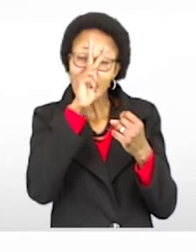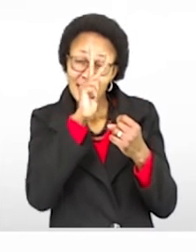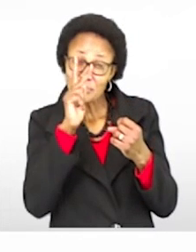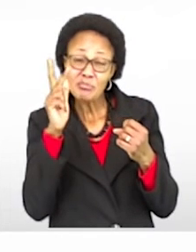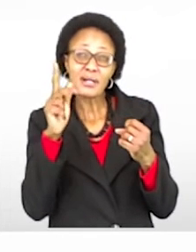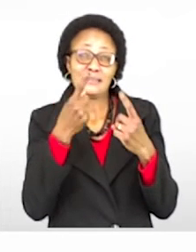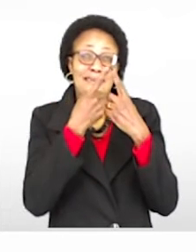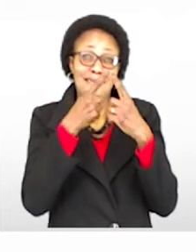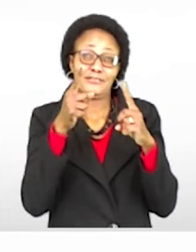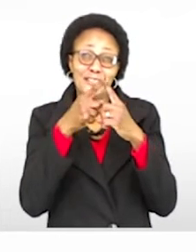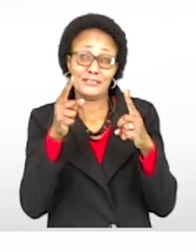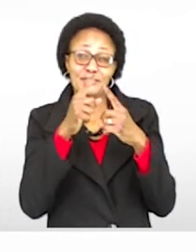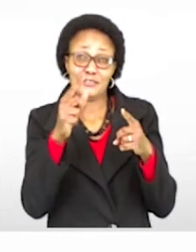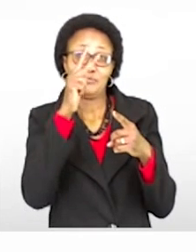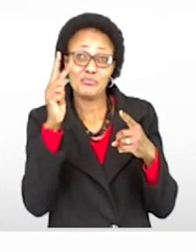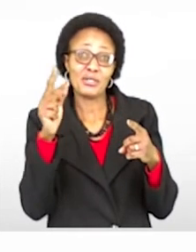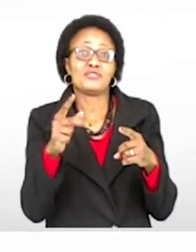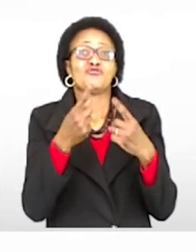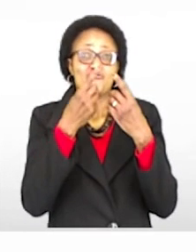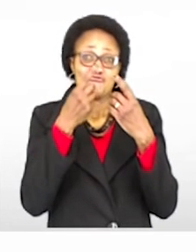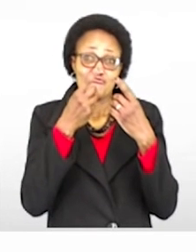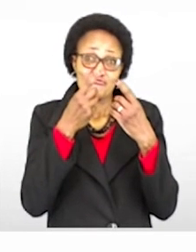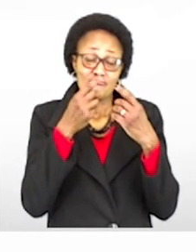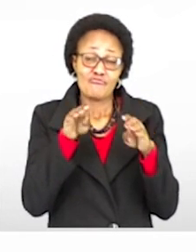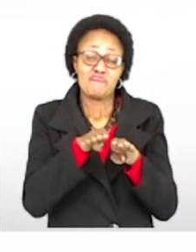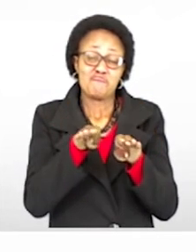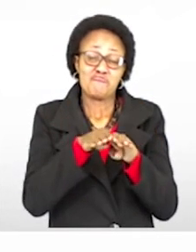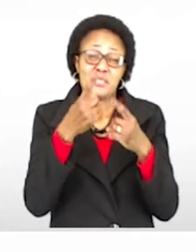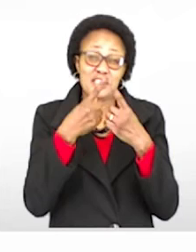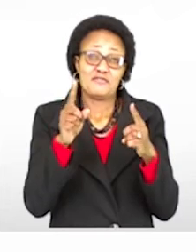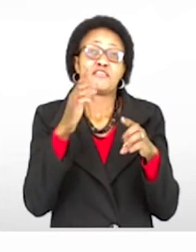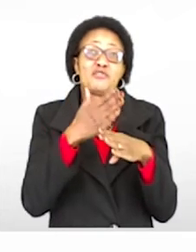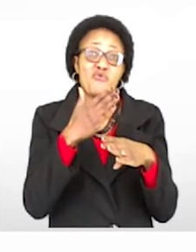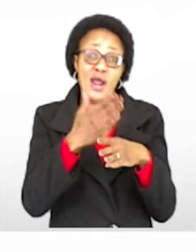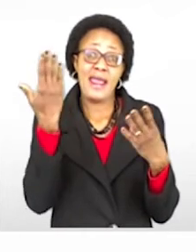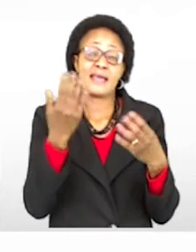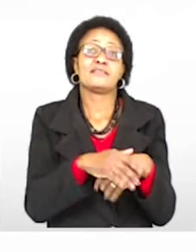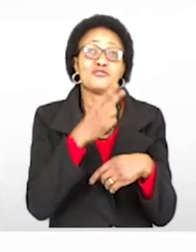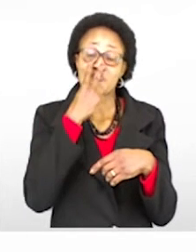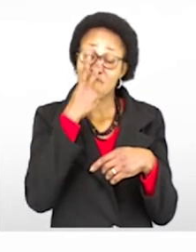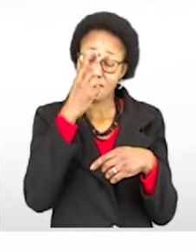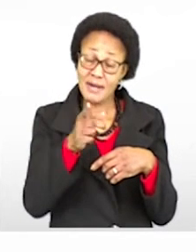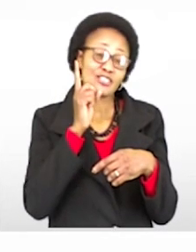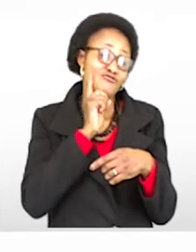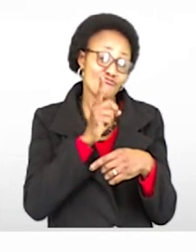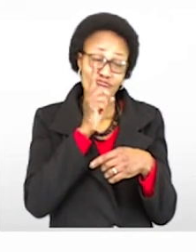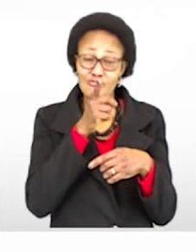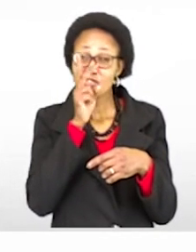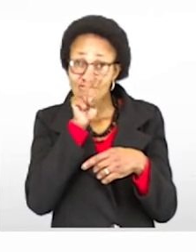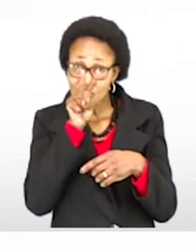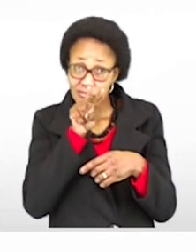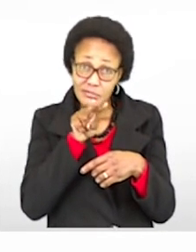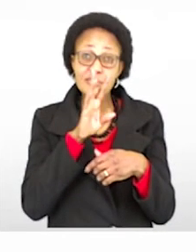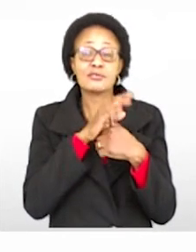tray, and the builder who's helping to build the buildings. I hope you have fun coloring this, and make sure that you